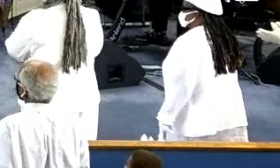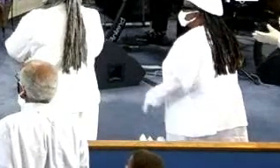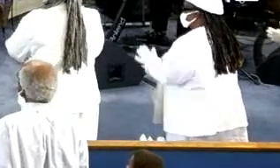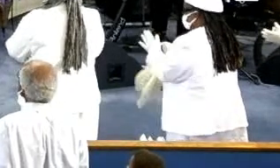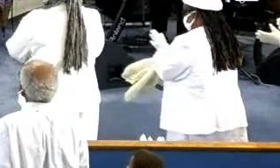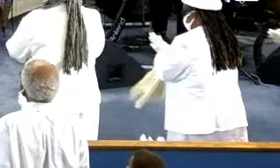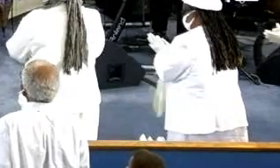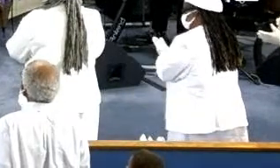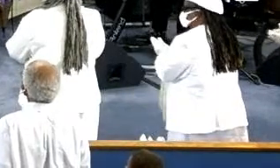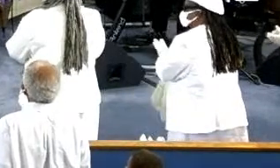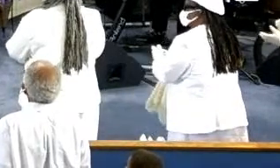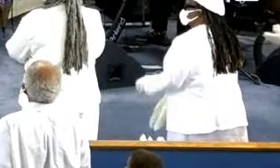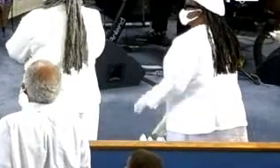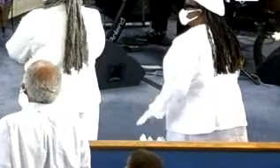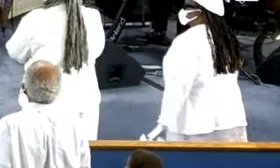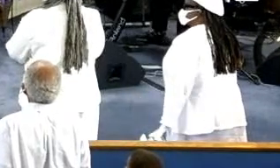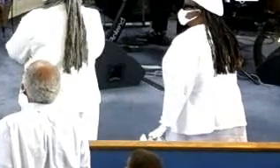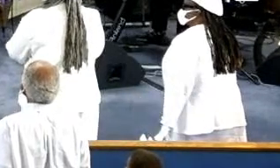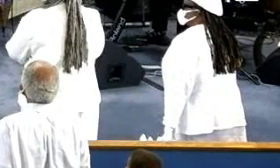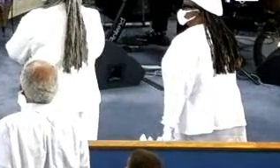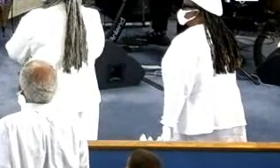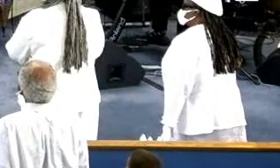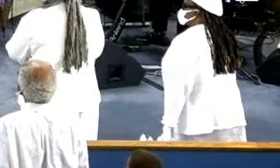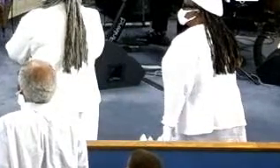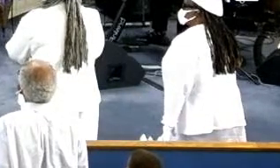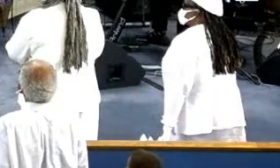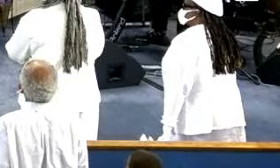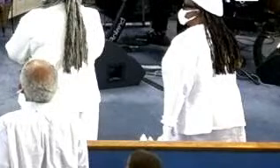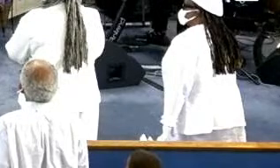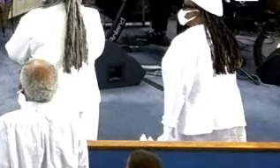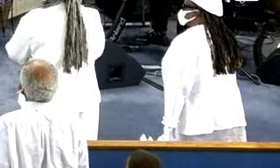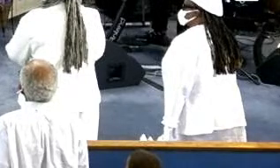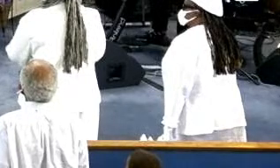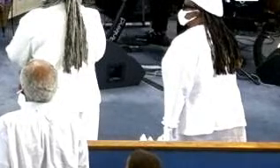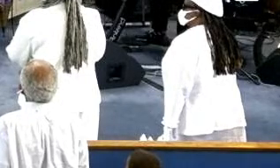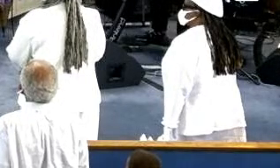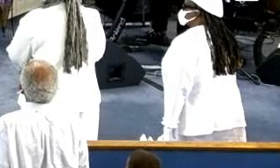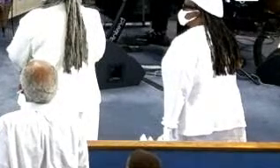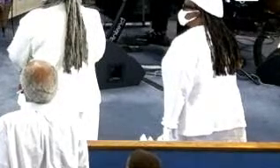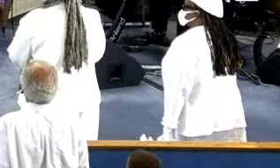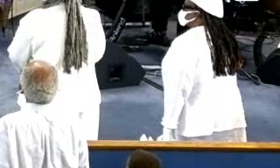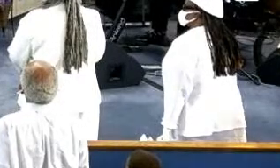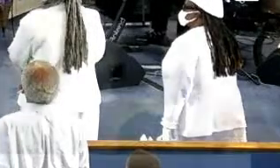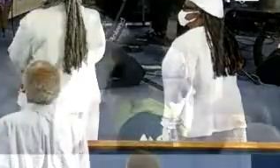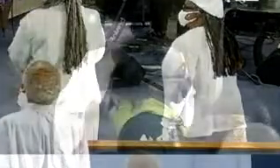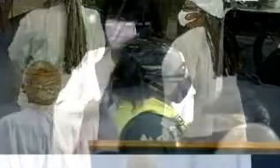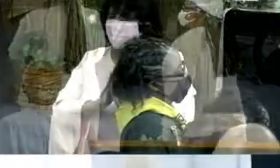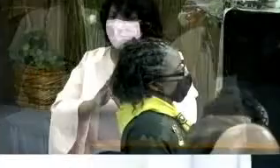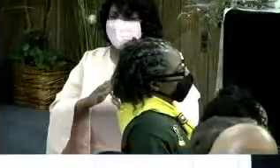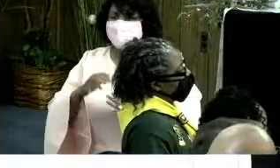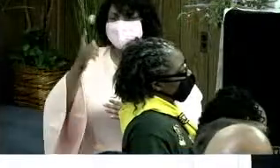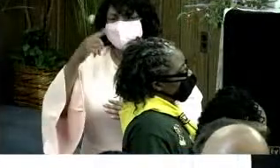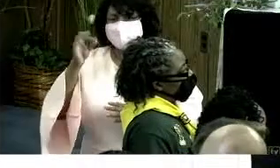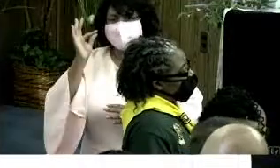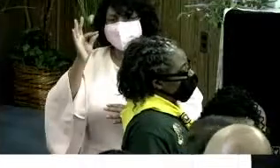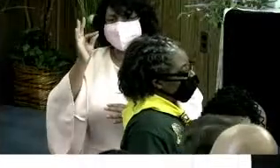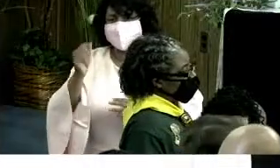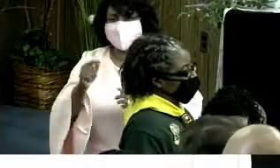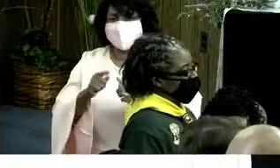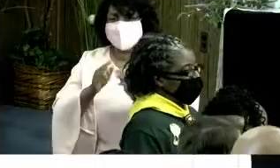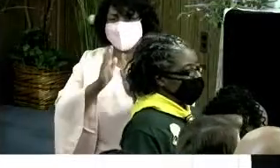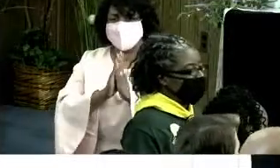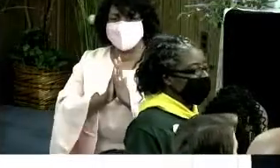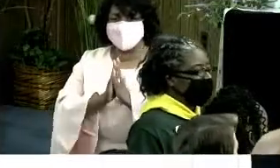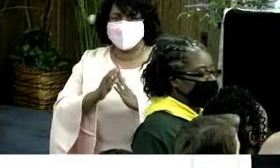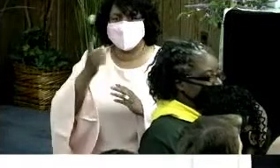our first Camporee here with this club. And we just want to ask that the pastor will pray for us. And then we're going to show you